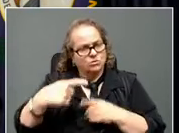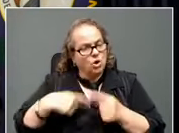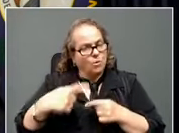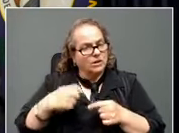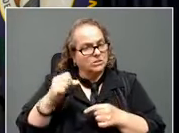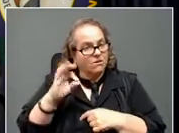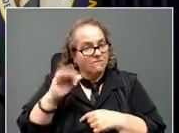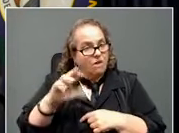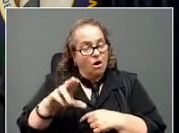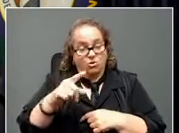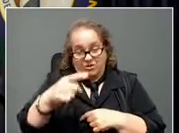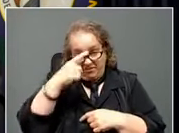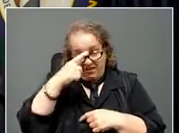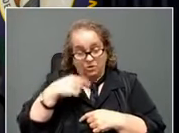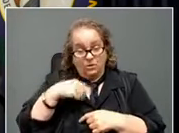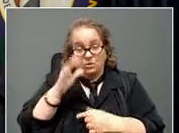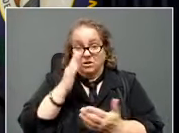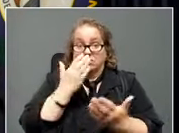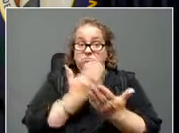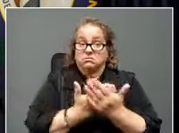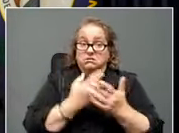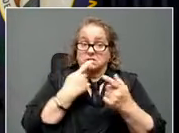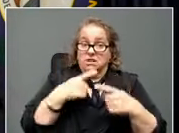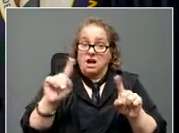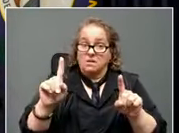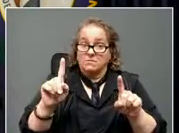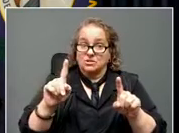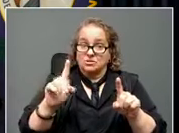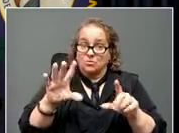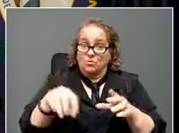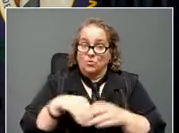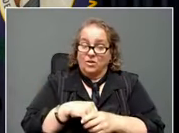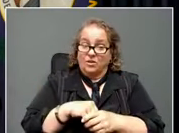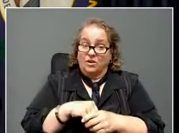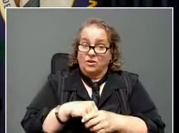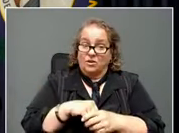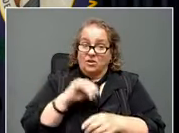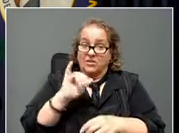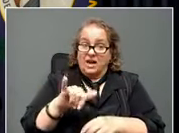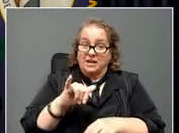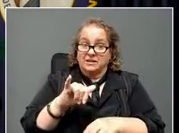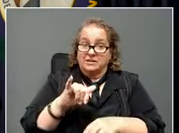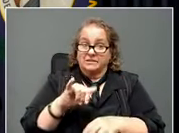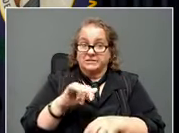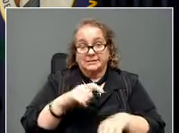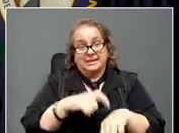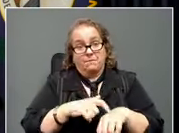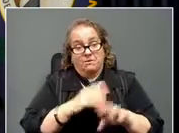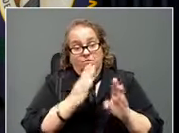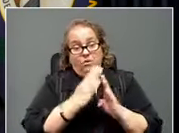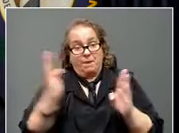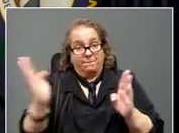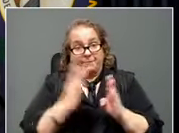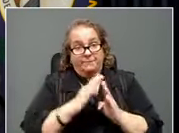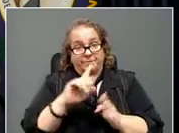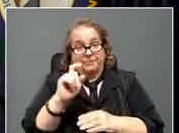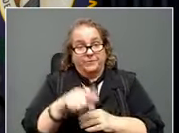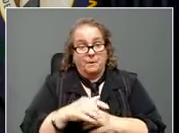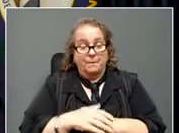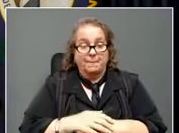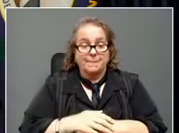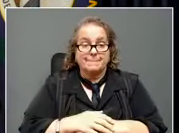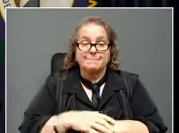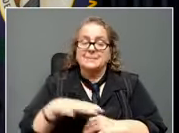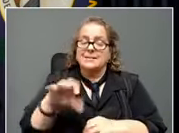think we'll be able to accomplish this in that window of time. Well, it's taken us longer to